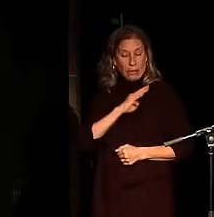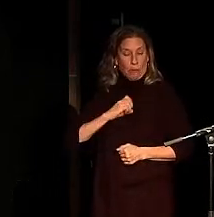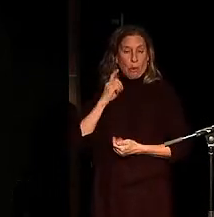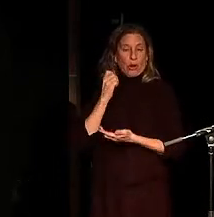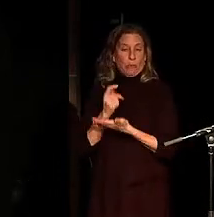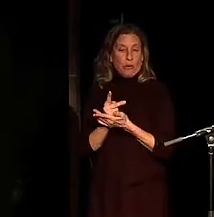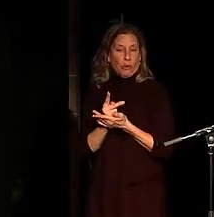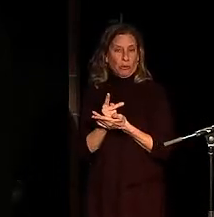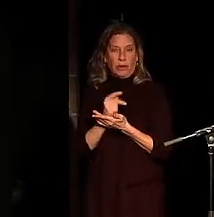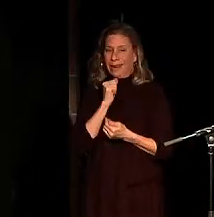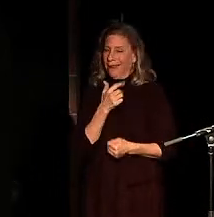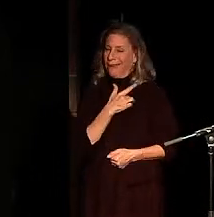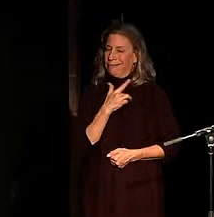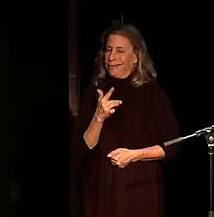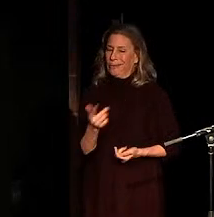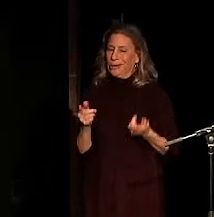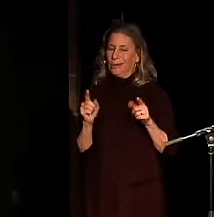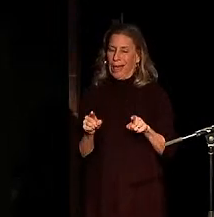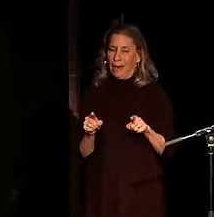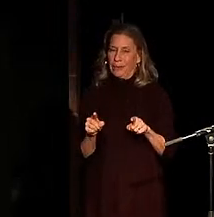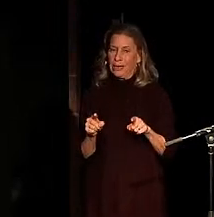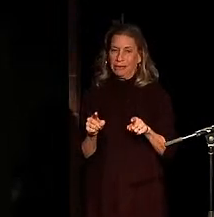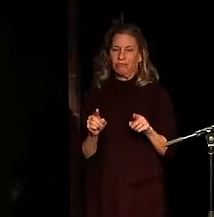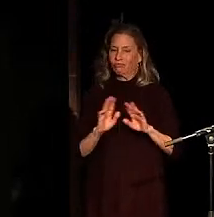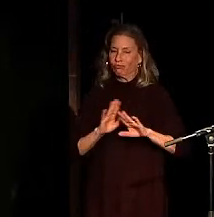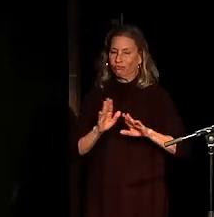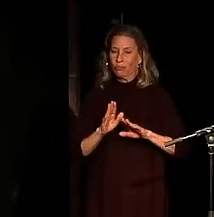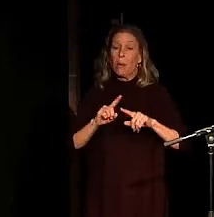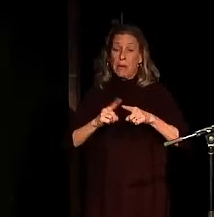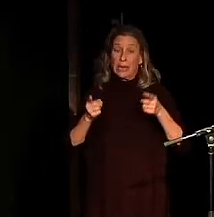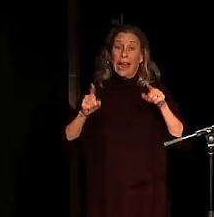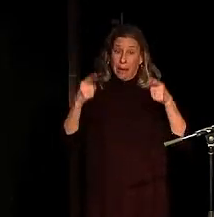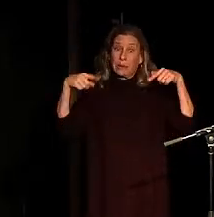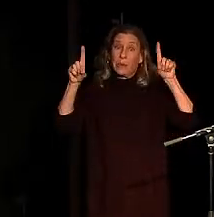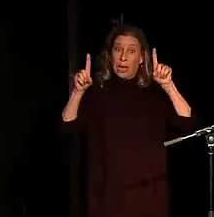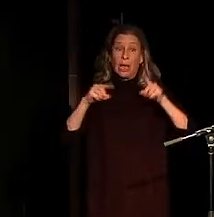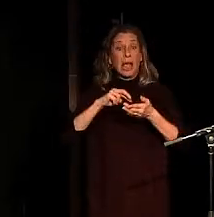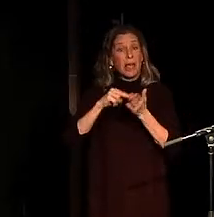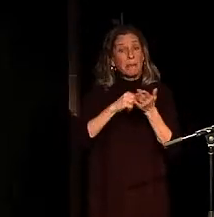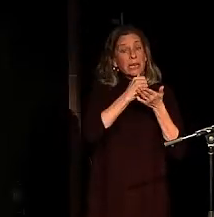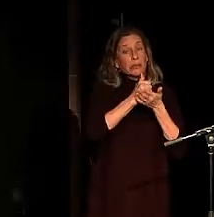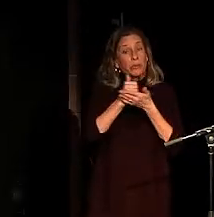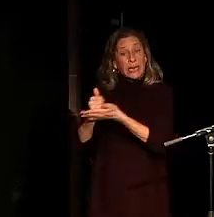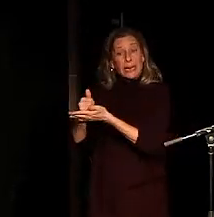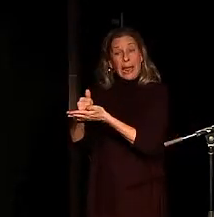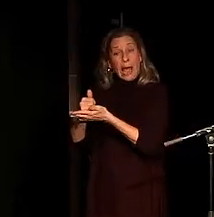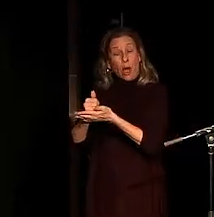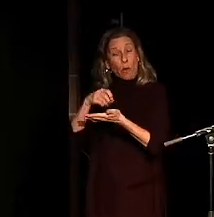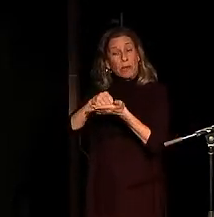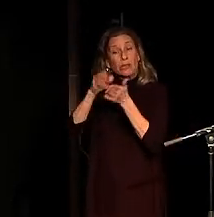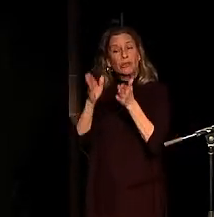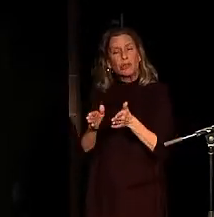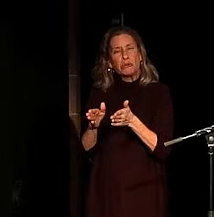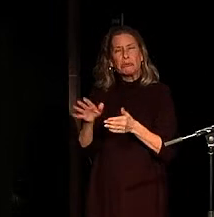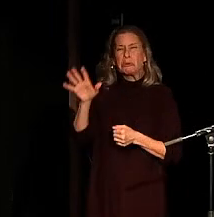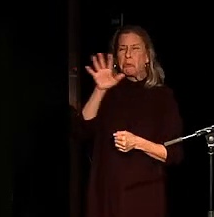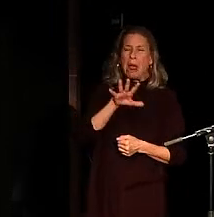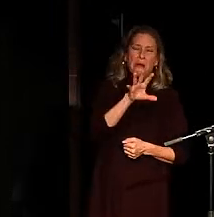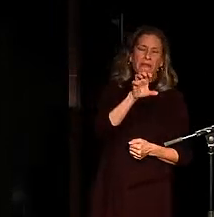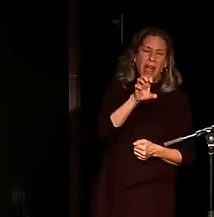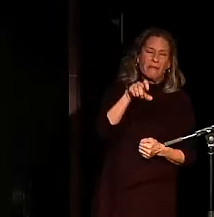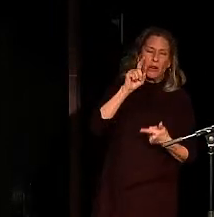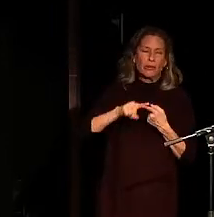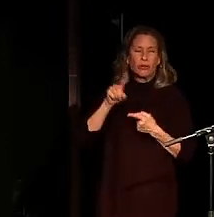not a typical thing to do with foundation resources, but it means we can help students who are somewhere usually between $500